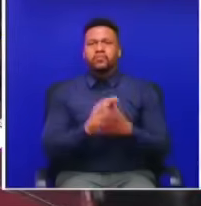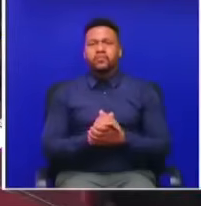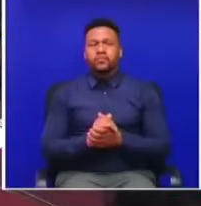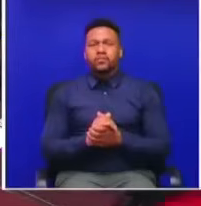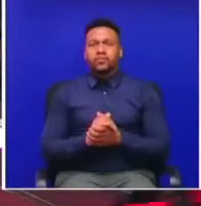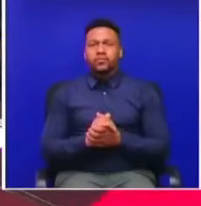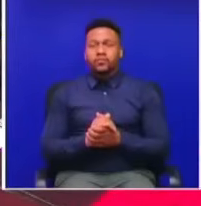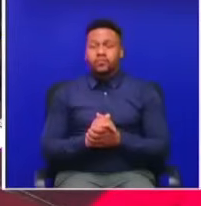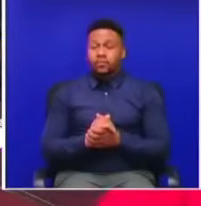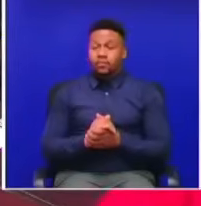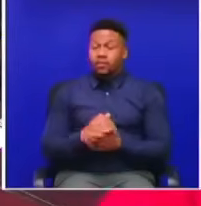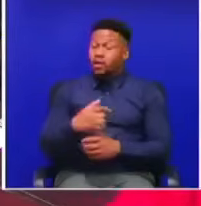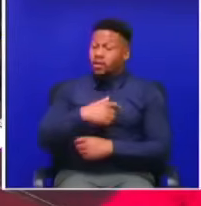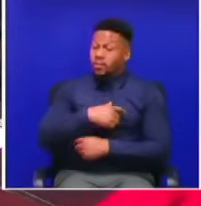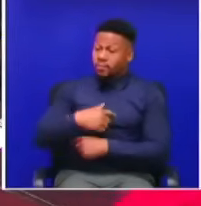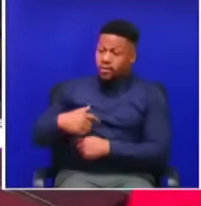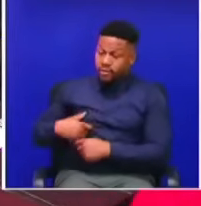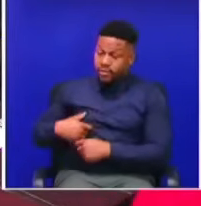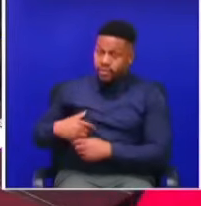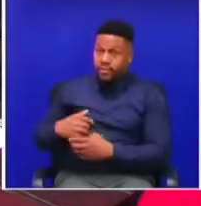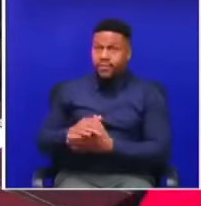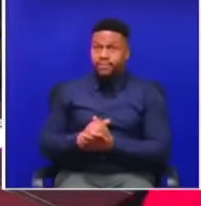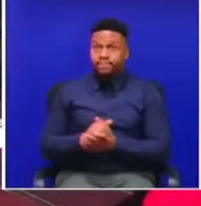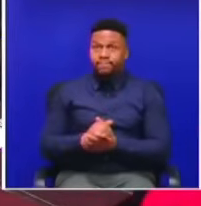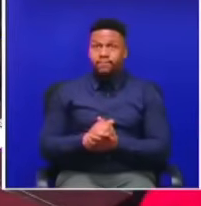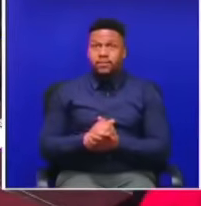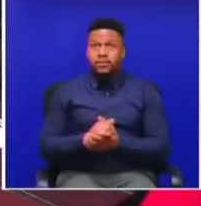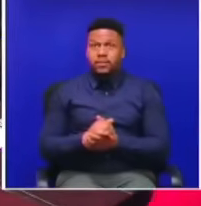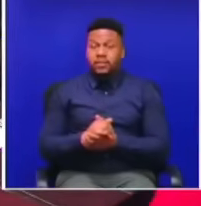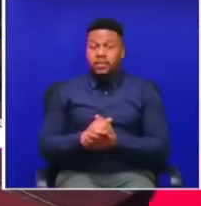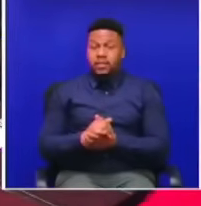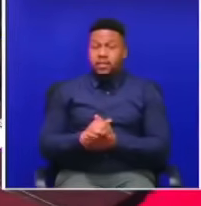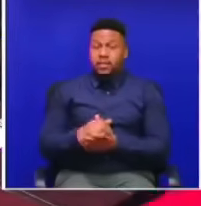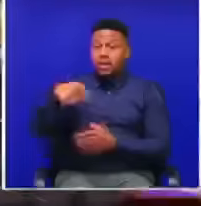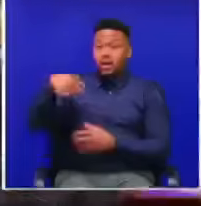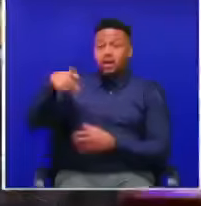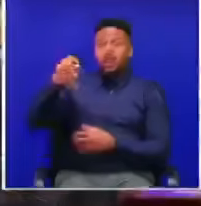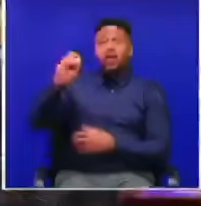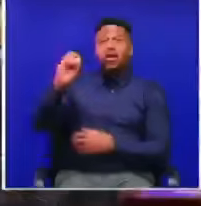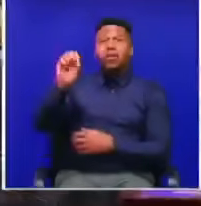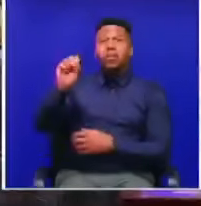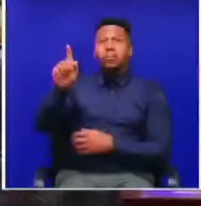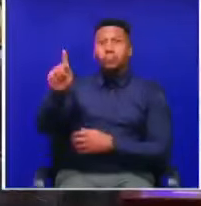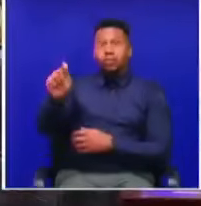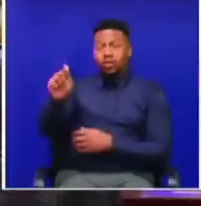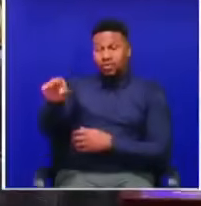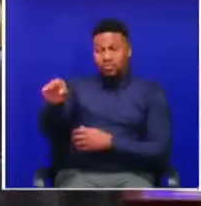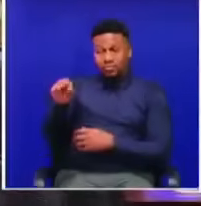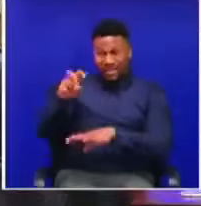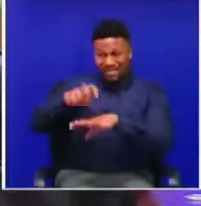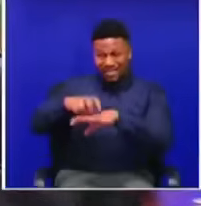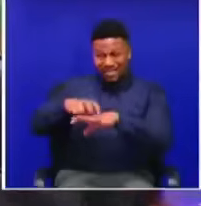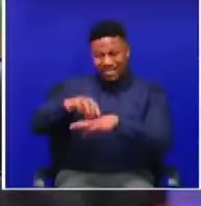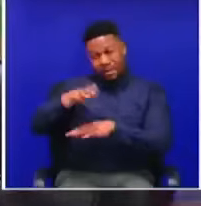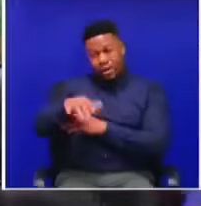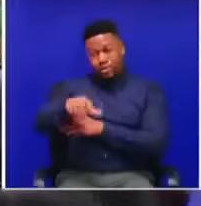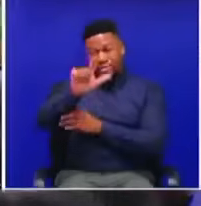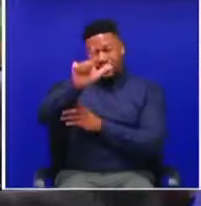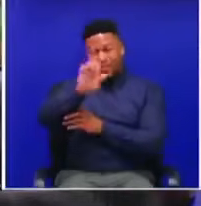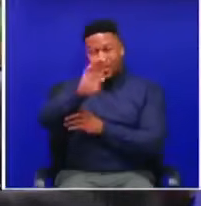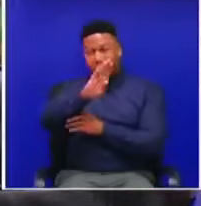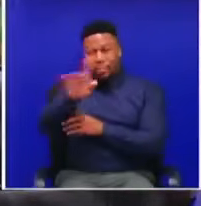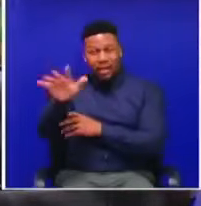Mr. President, Post Bank requires about 7 billion to recapitalize and has no intention to